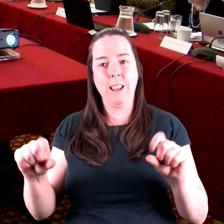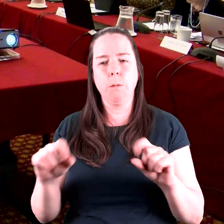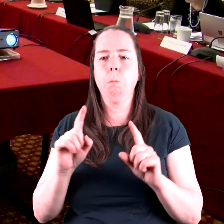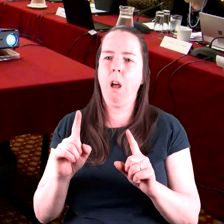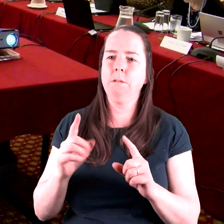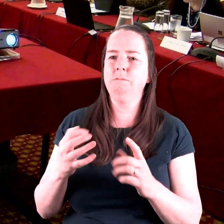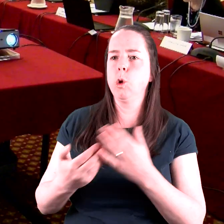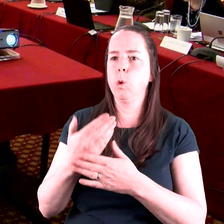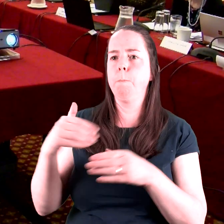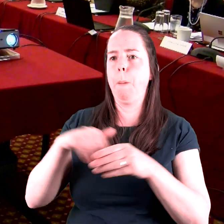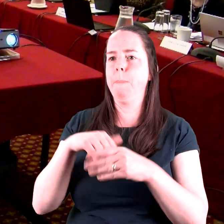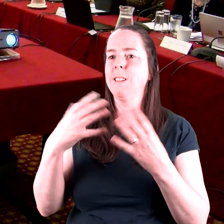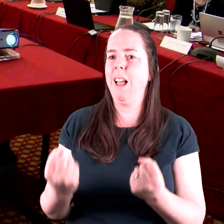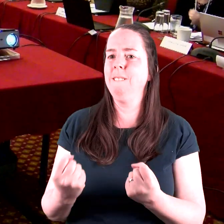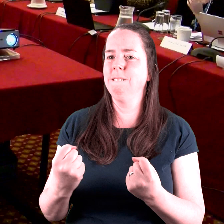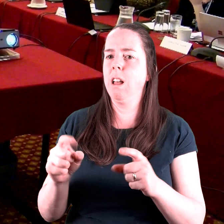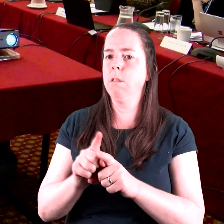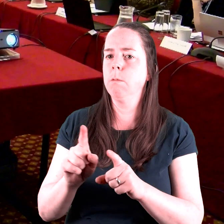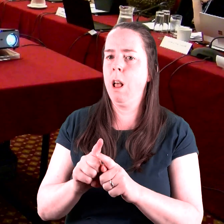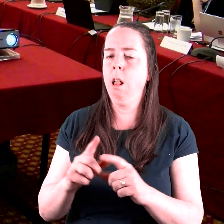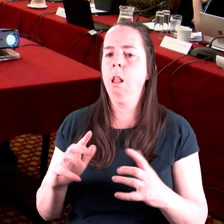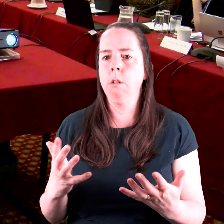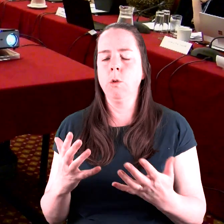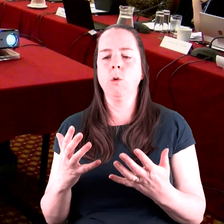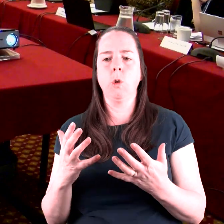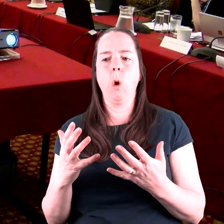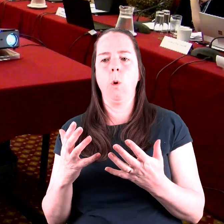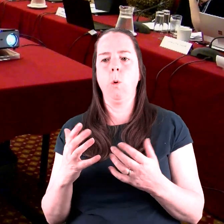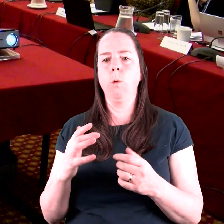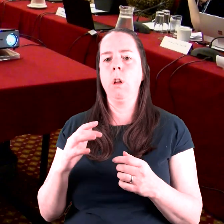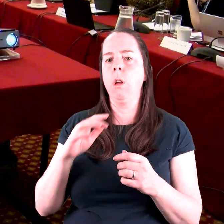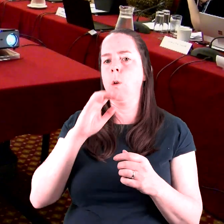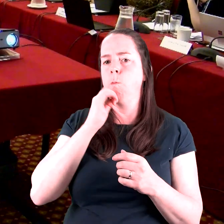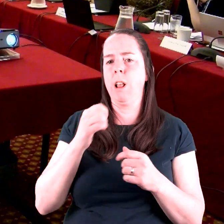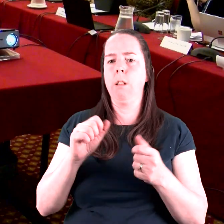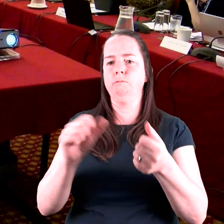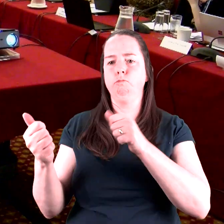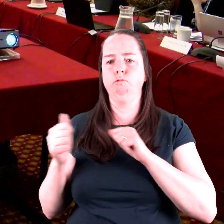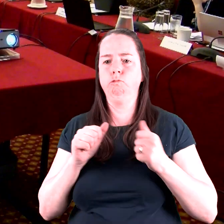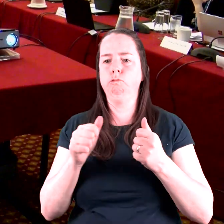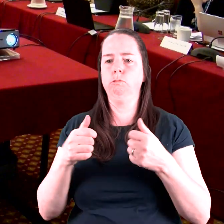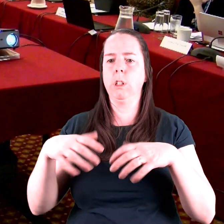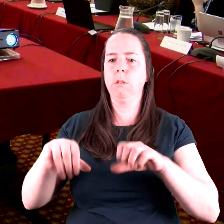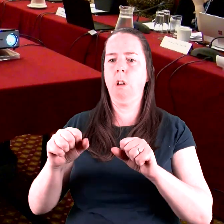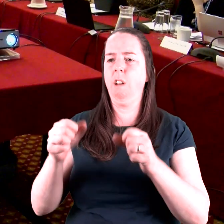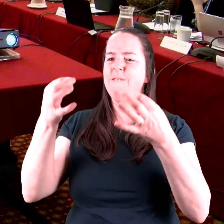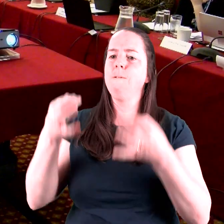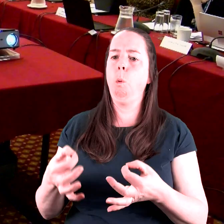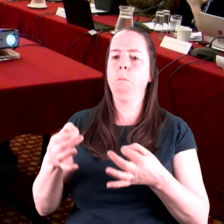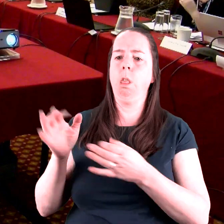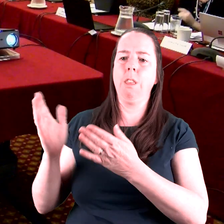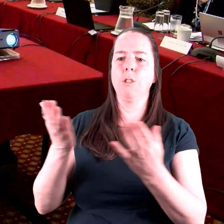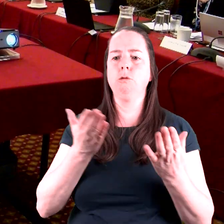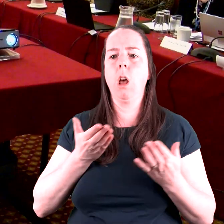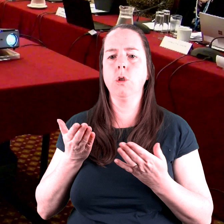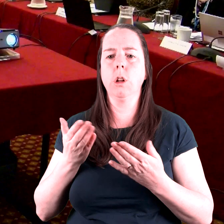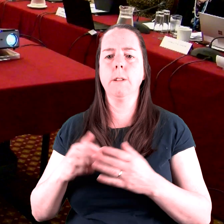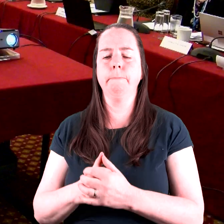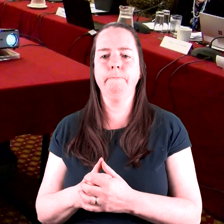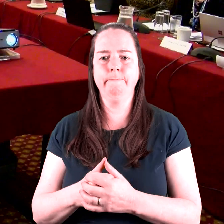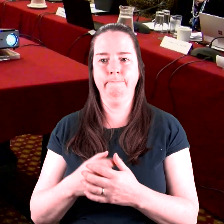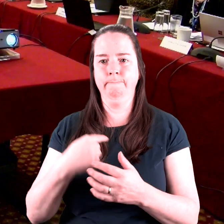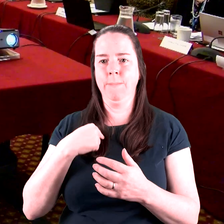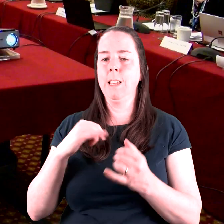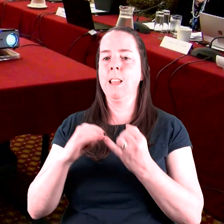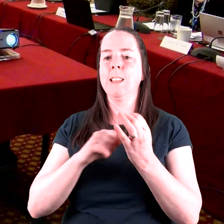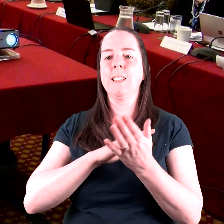got the nameplates, because we have got some new members as well. So having done all the sort of preamble, I will go around and do the formal